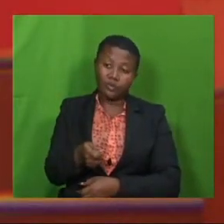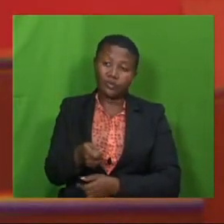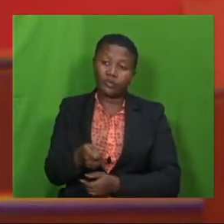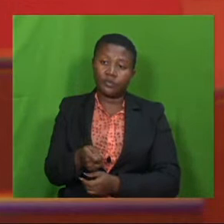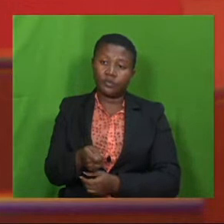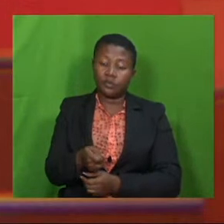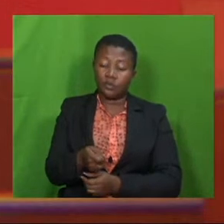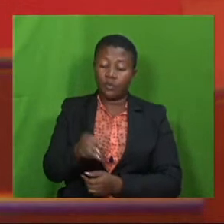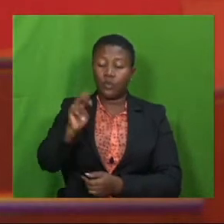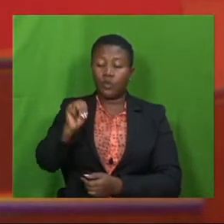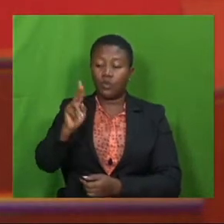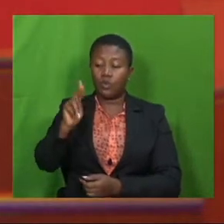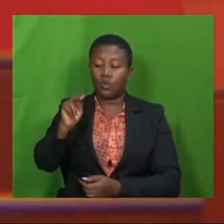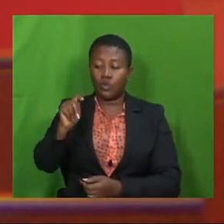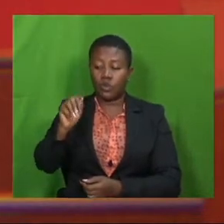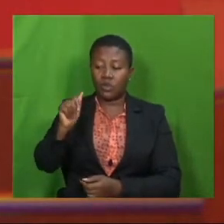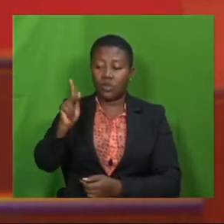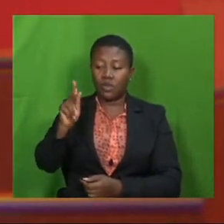Honorable Muntaka, read